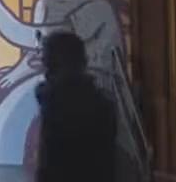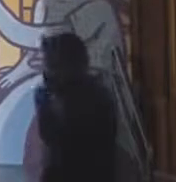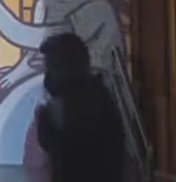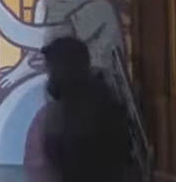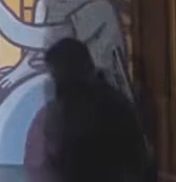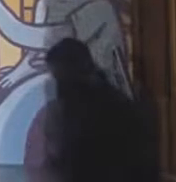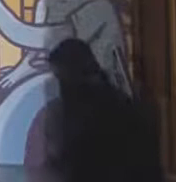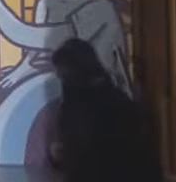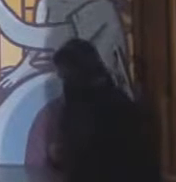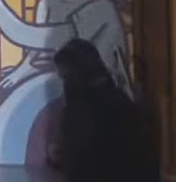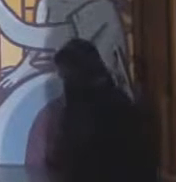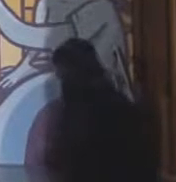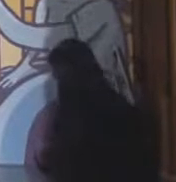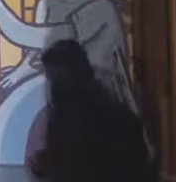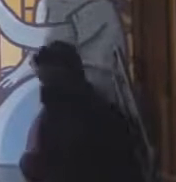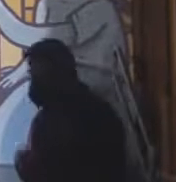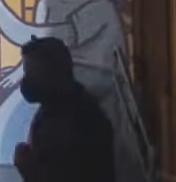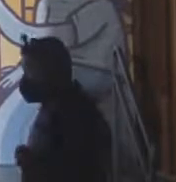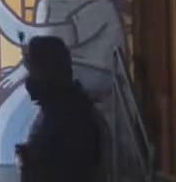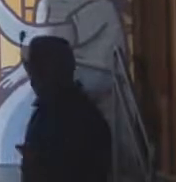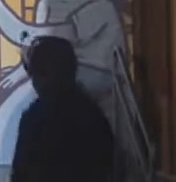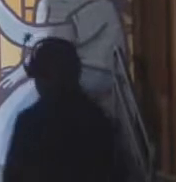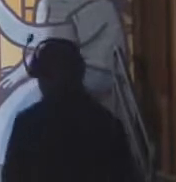Good morning.